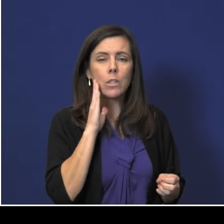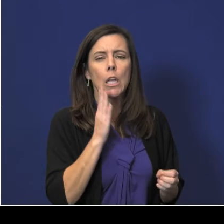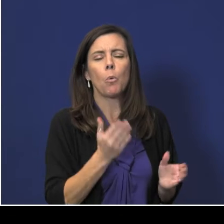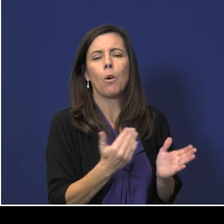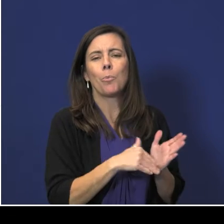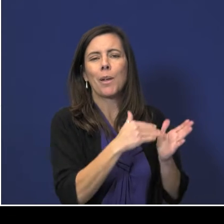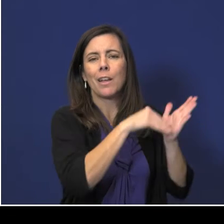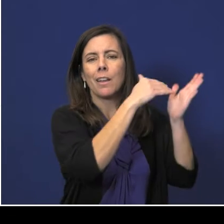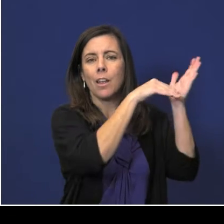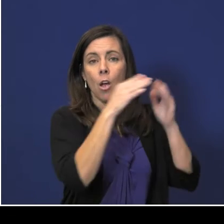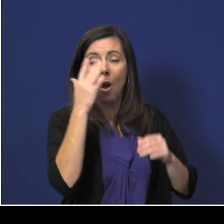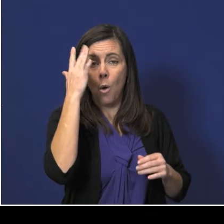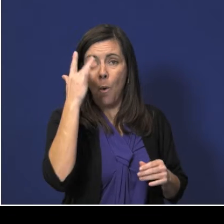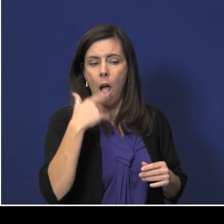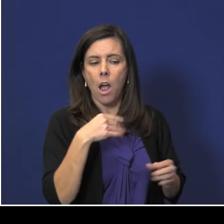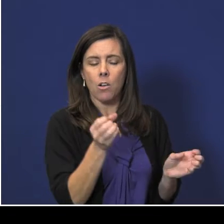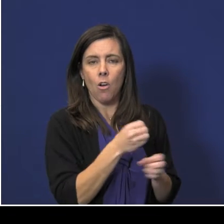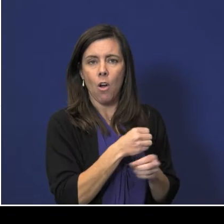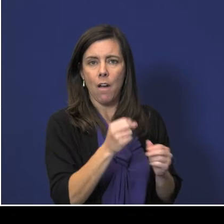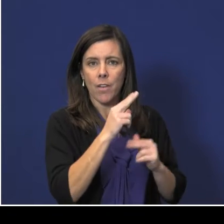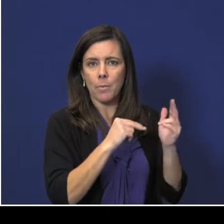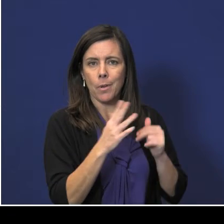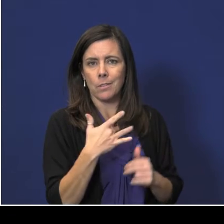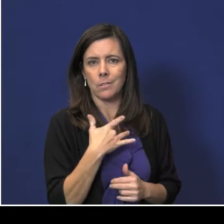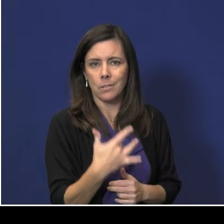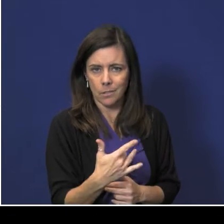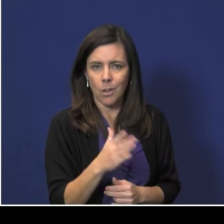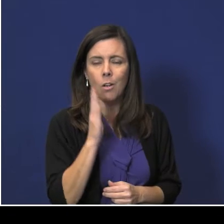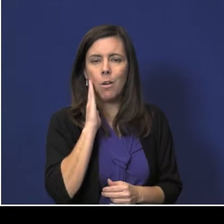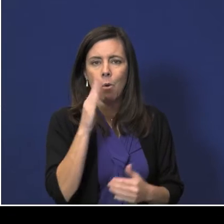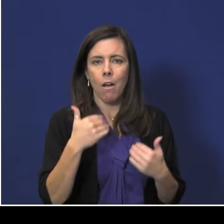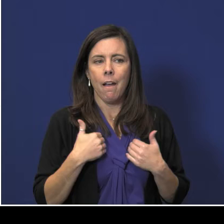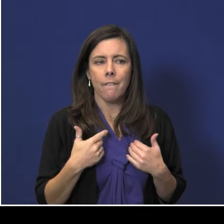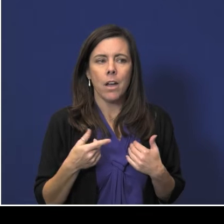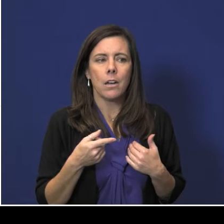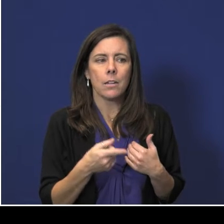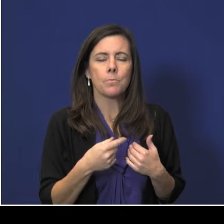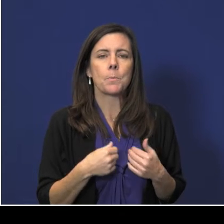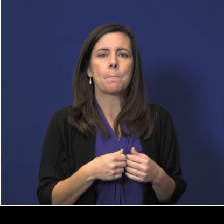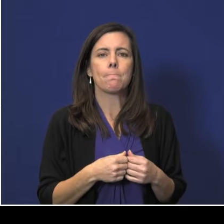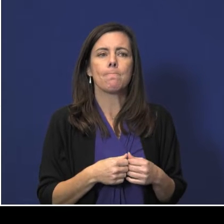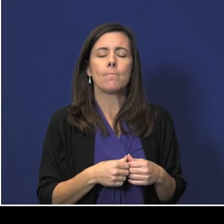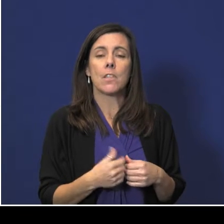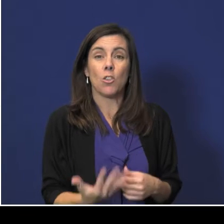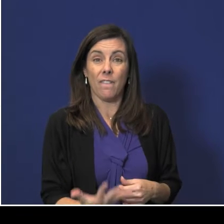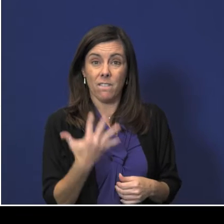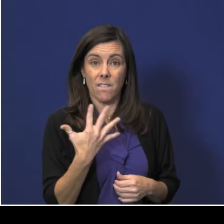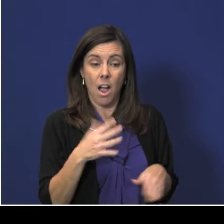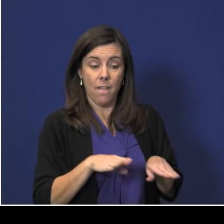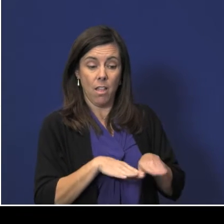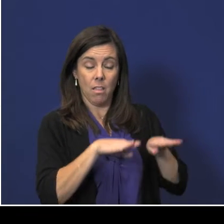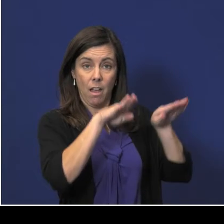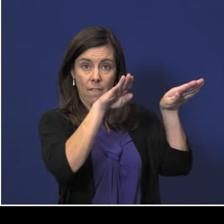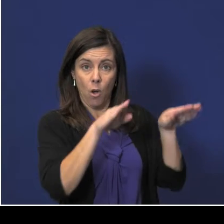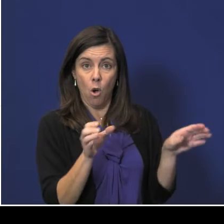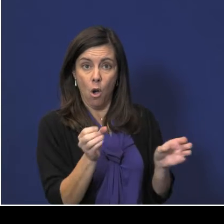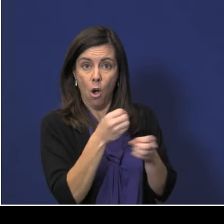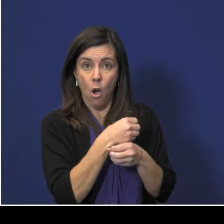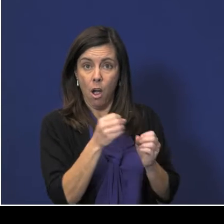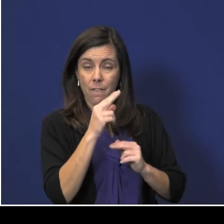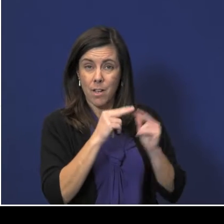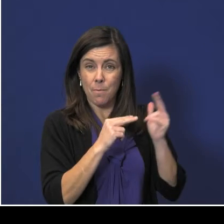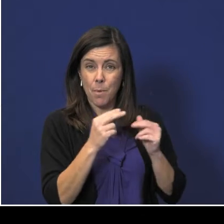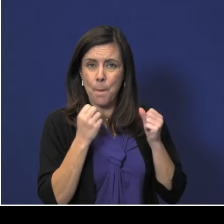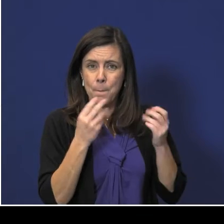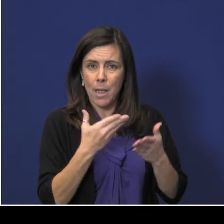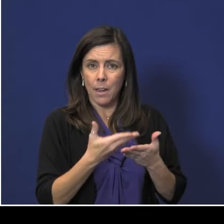again, very typical of an office building. Again, how when you do a five-level office building, there's a lot of things that